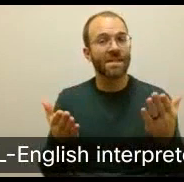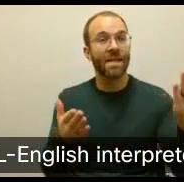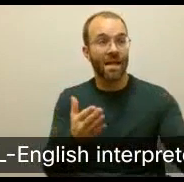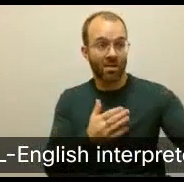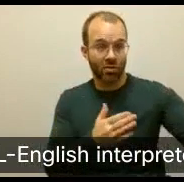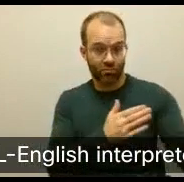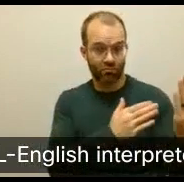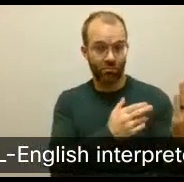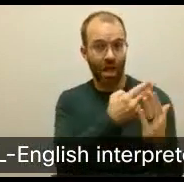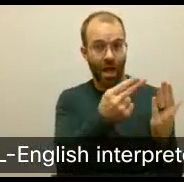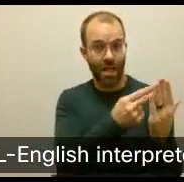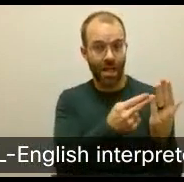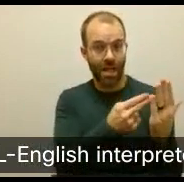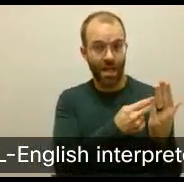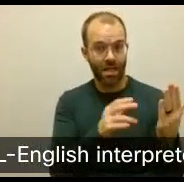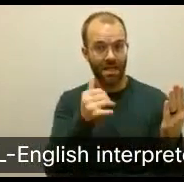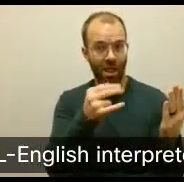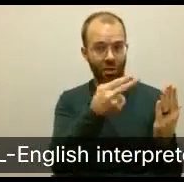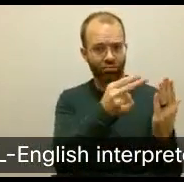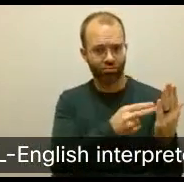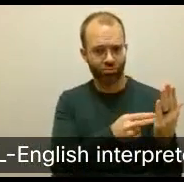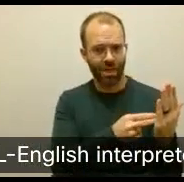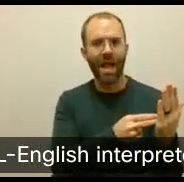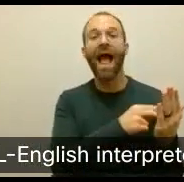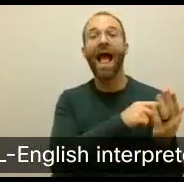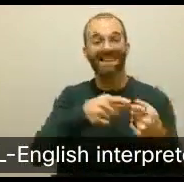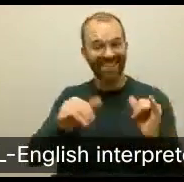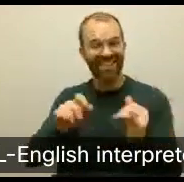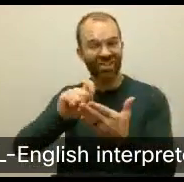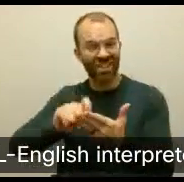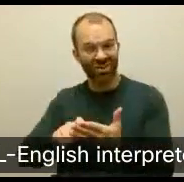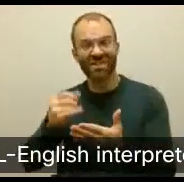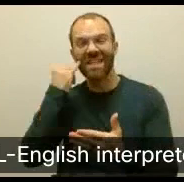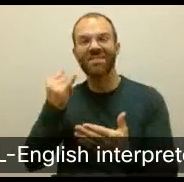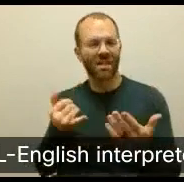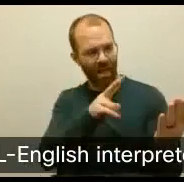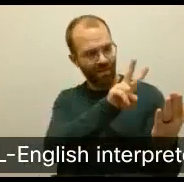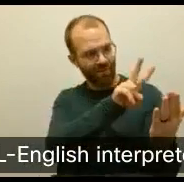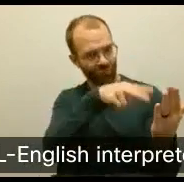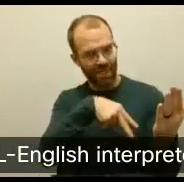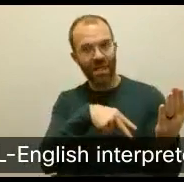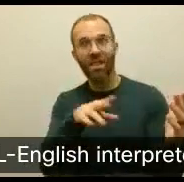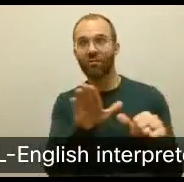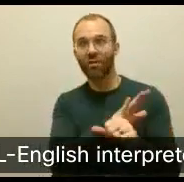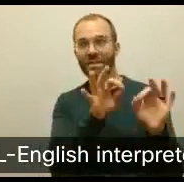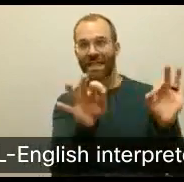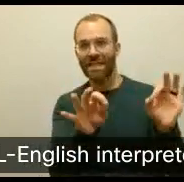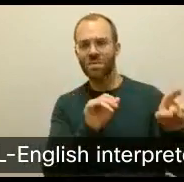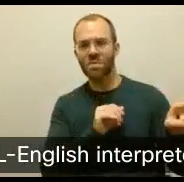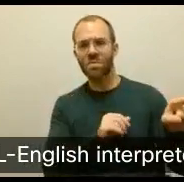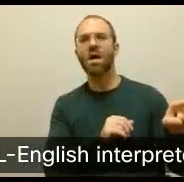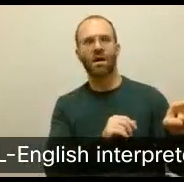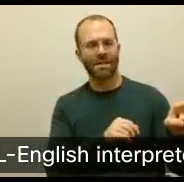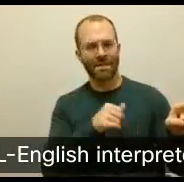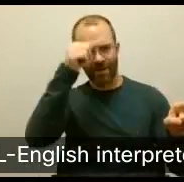that highlighting. And the reason is, if you're looking at those full, complete sentences in the original text, it can be much more difficult